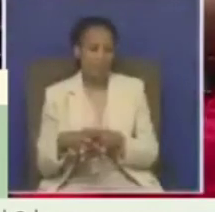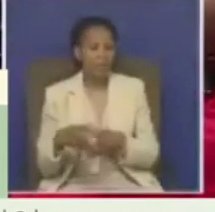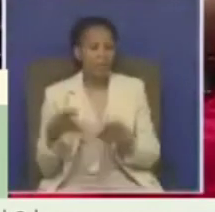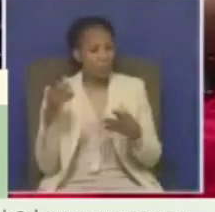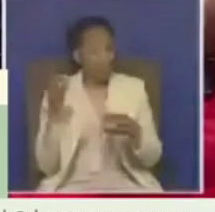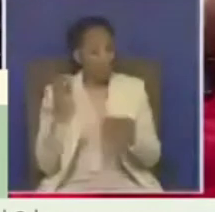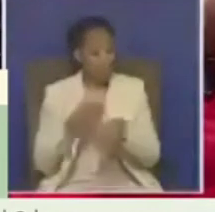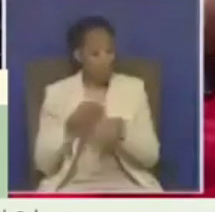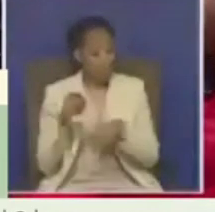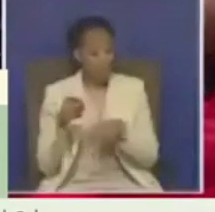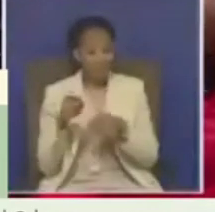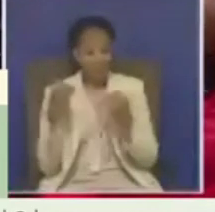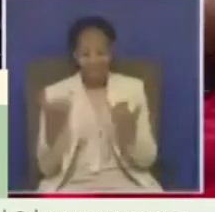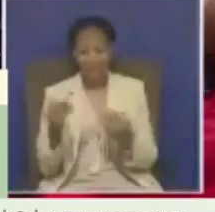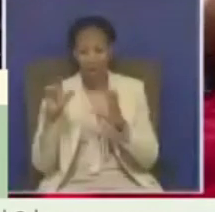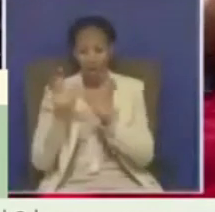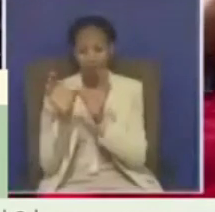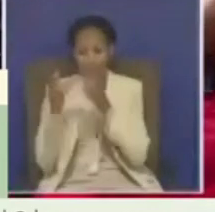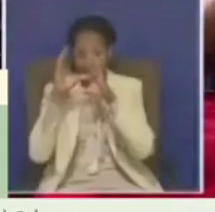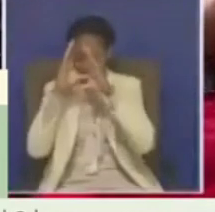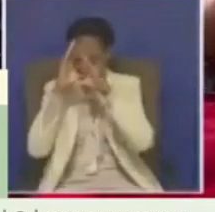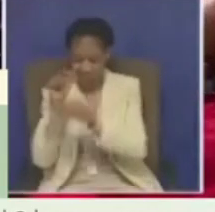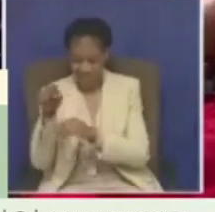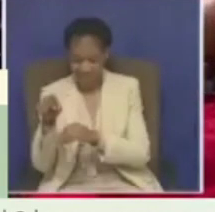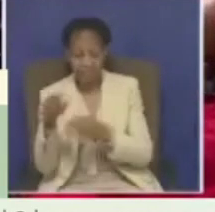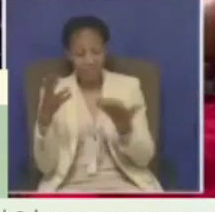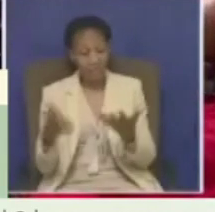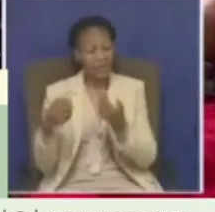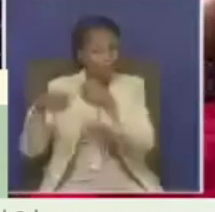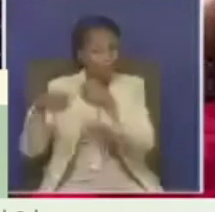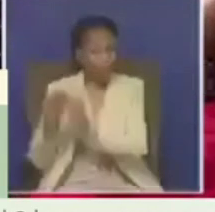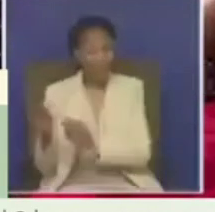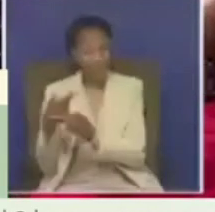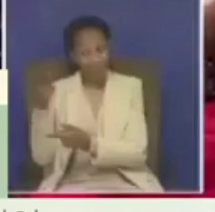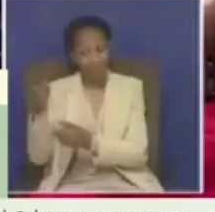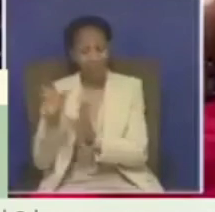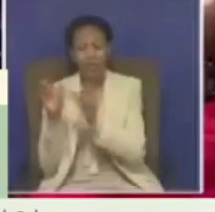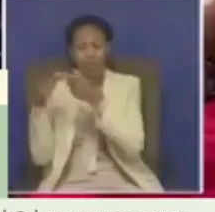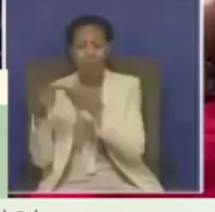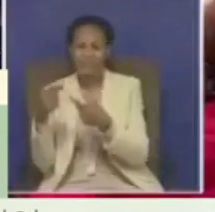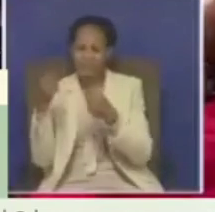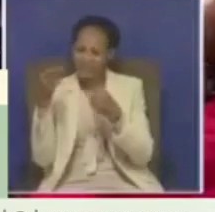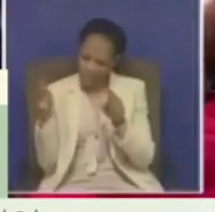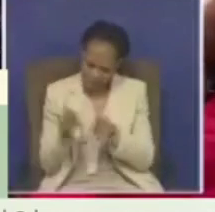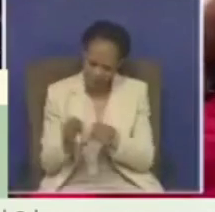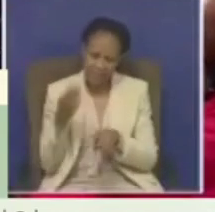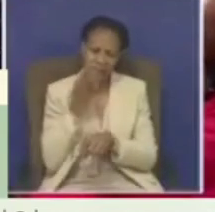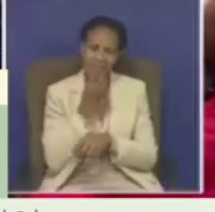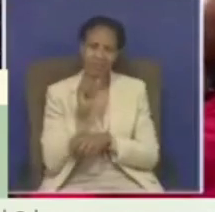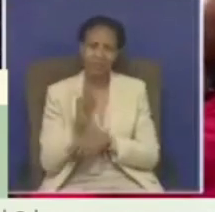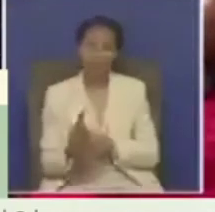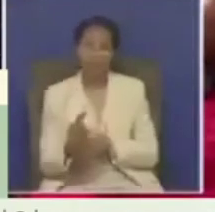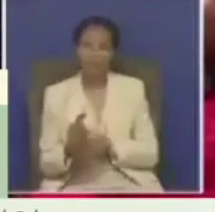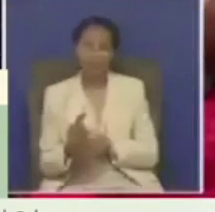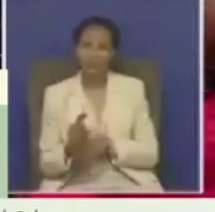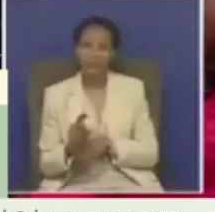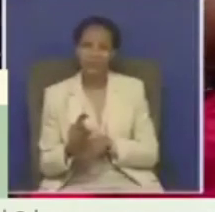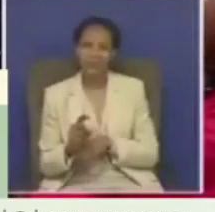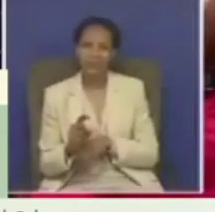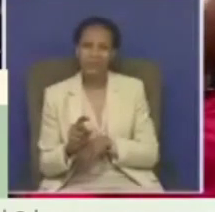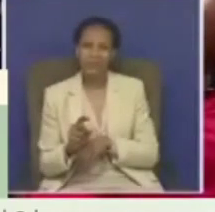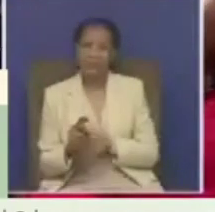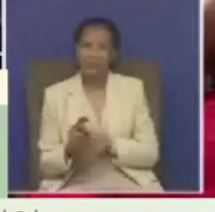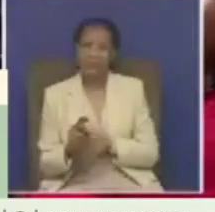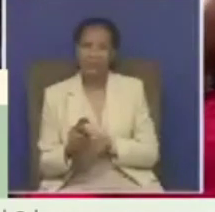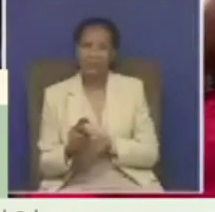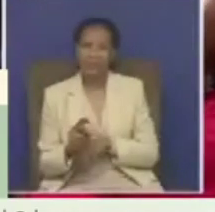being prioritized, the chairperson of the committee has also highlighted key issues that have been